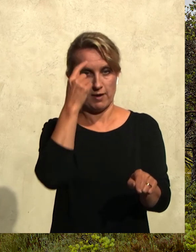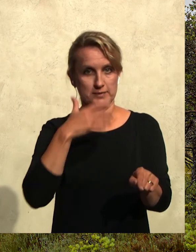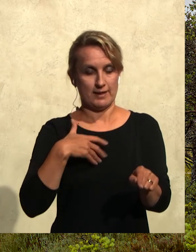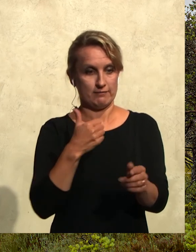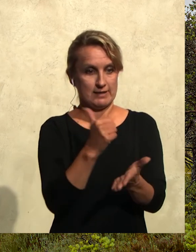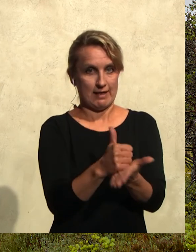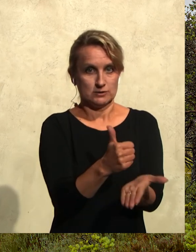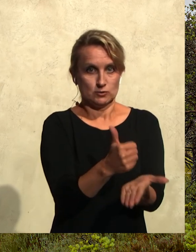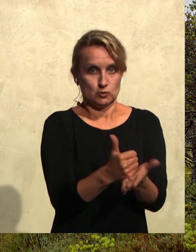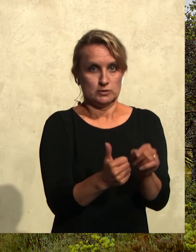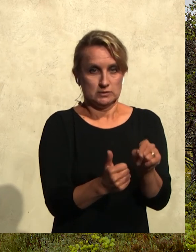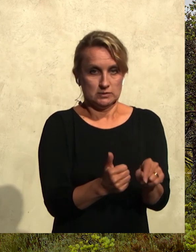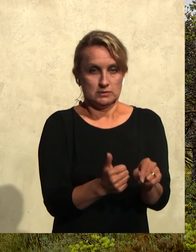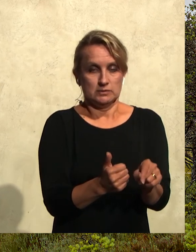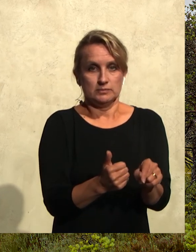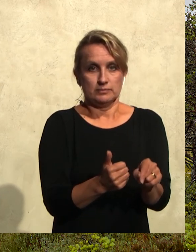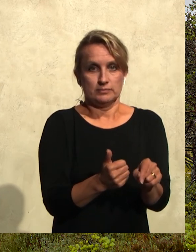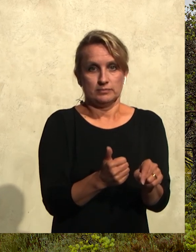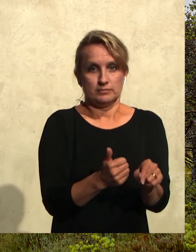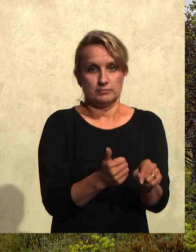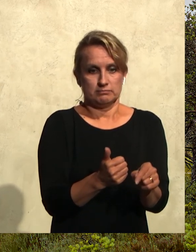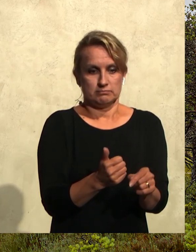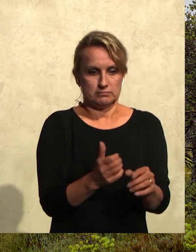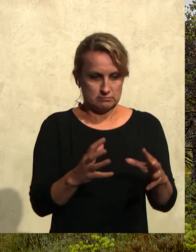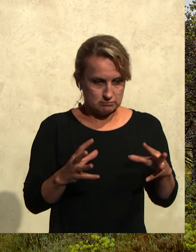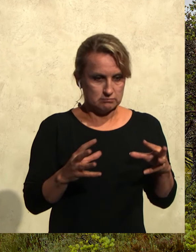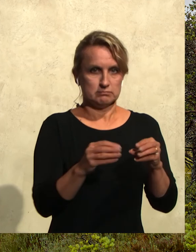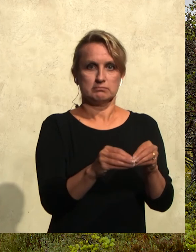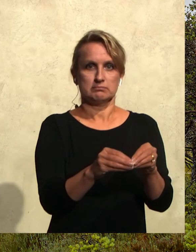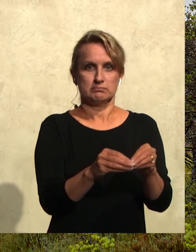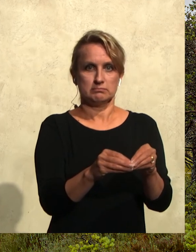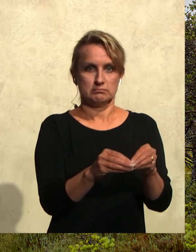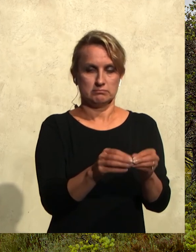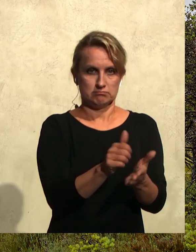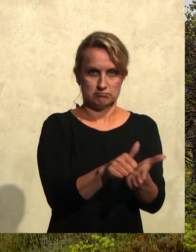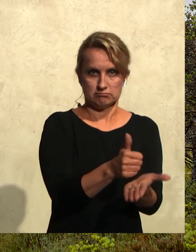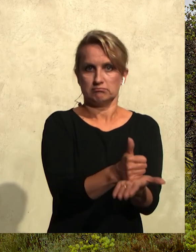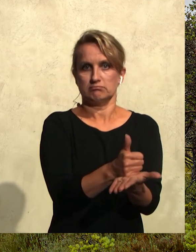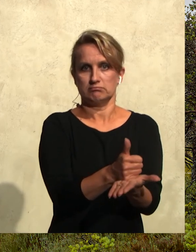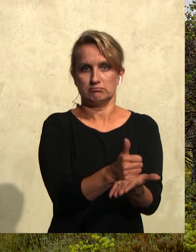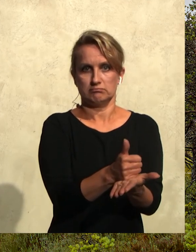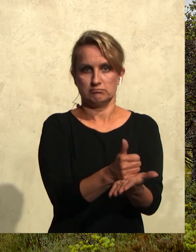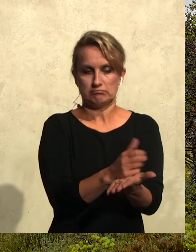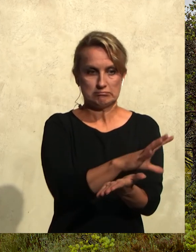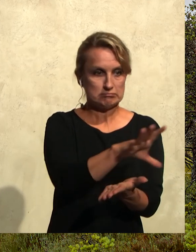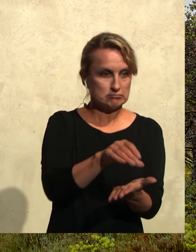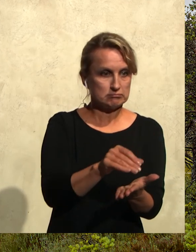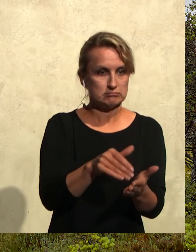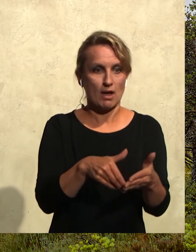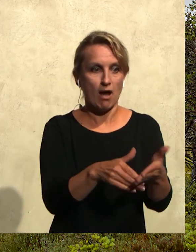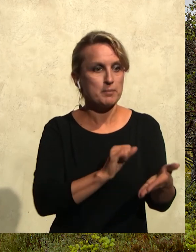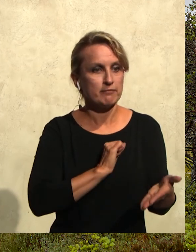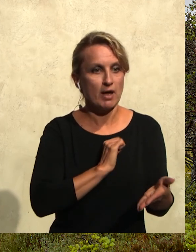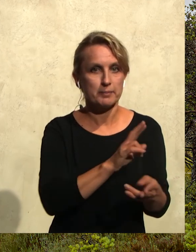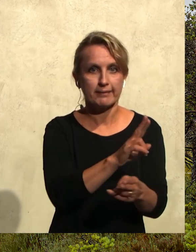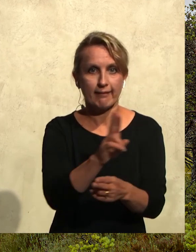the goals and measures that were already taking place, for example, improving media reporting, or things